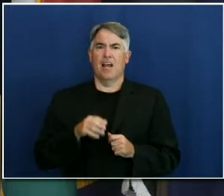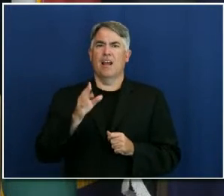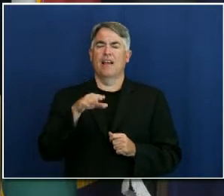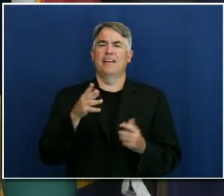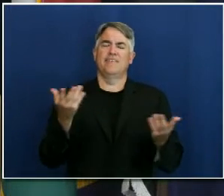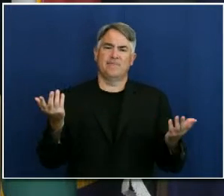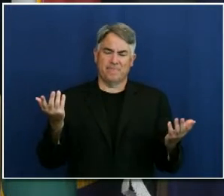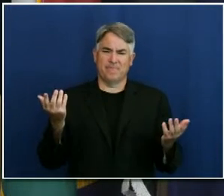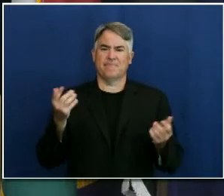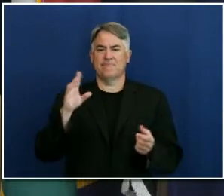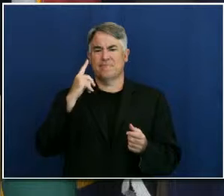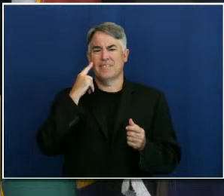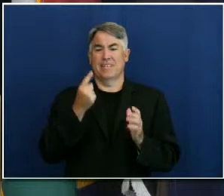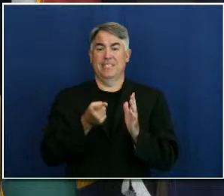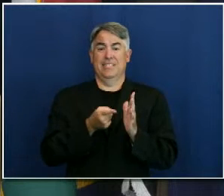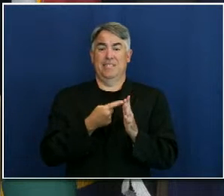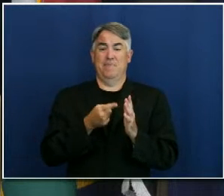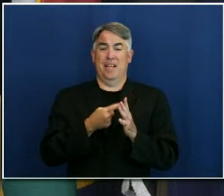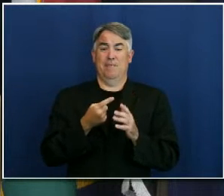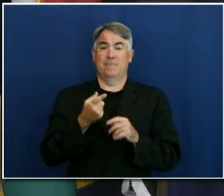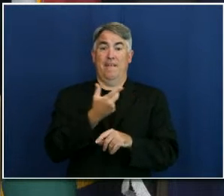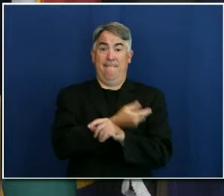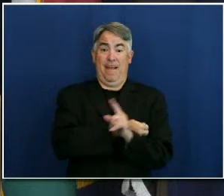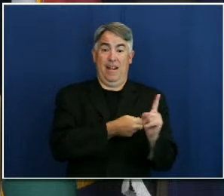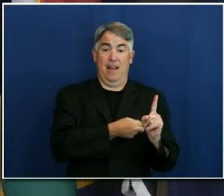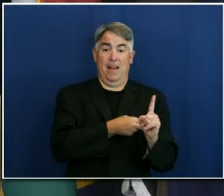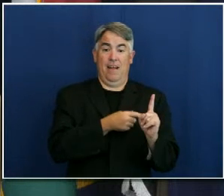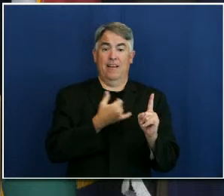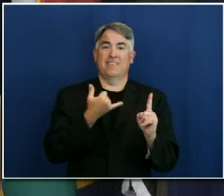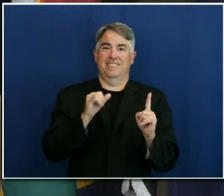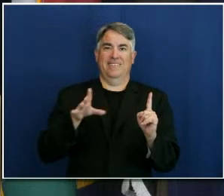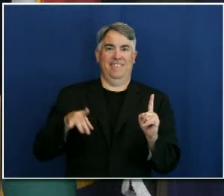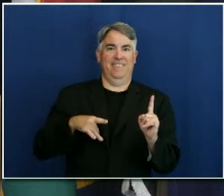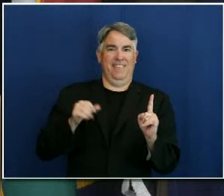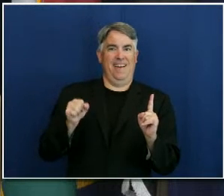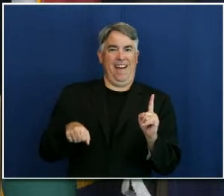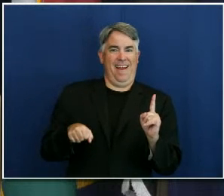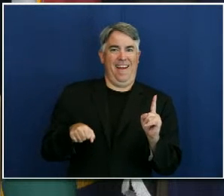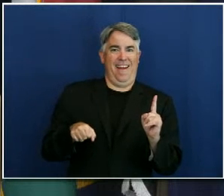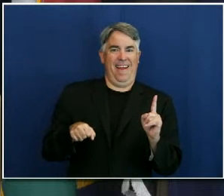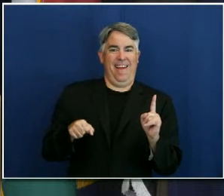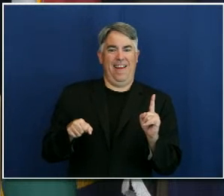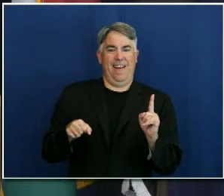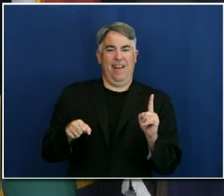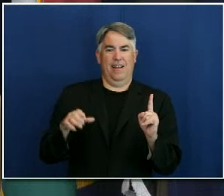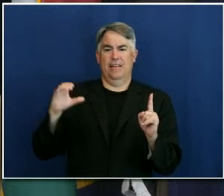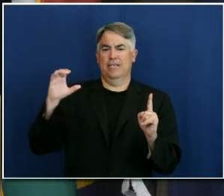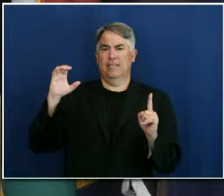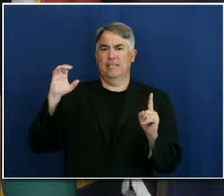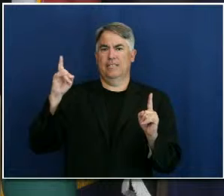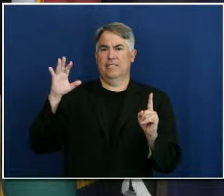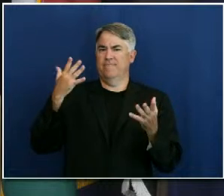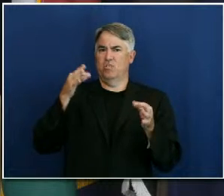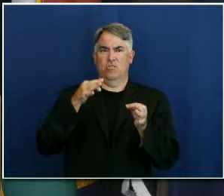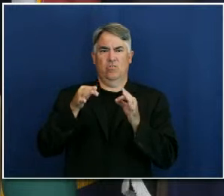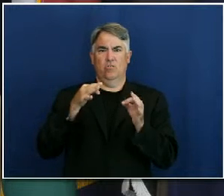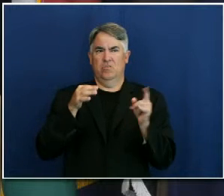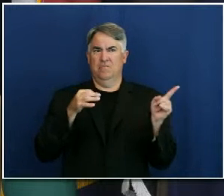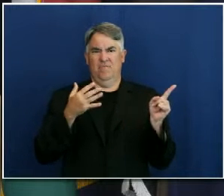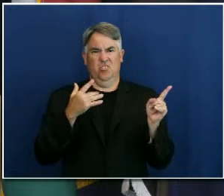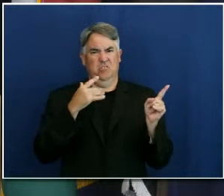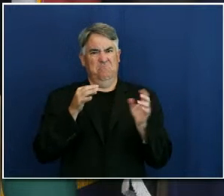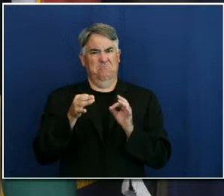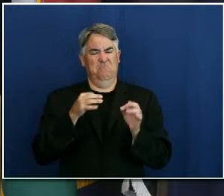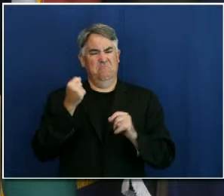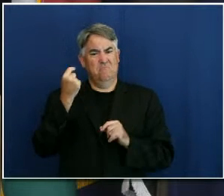an expected result. This is something that is well discussed on the CDC website. What we can tell you is that in San